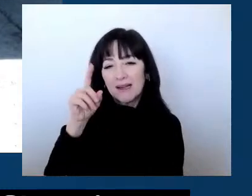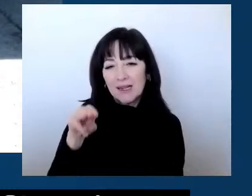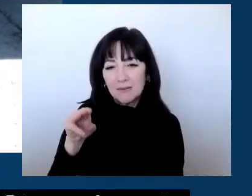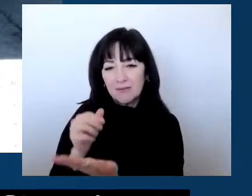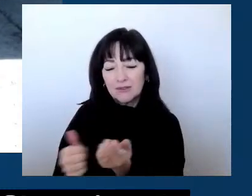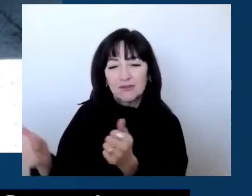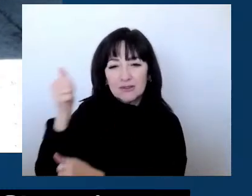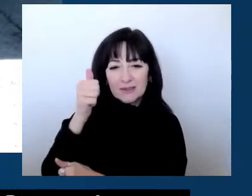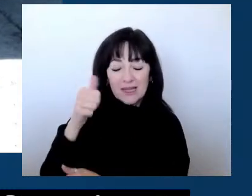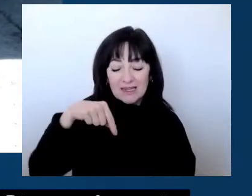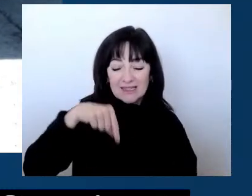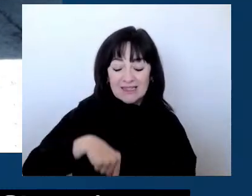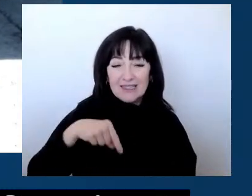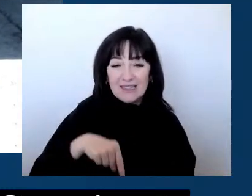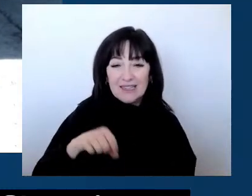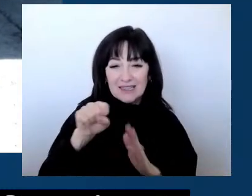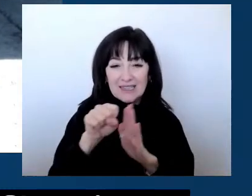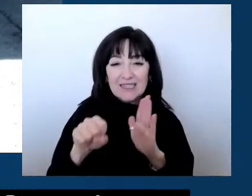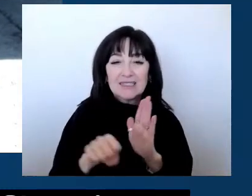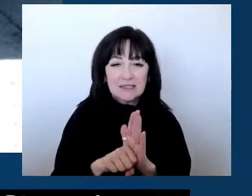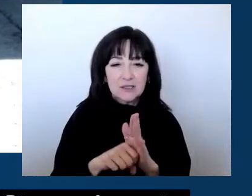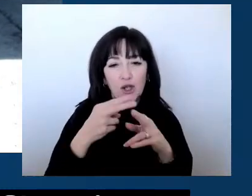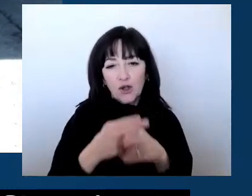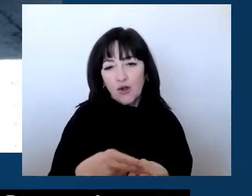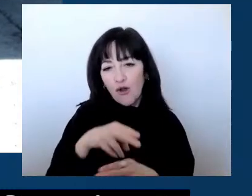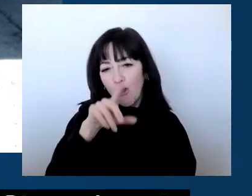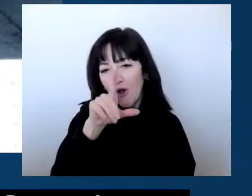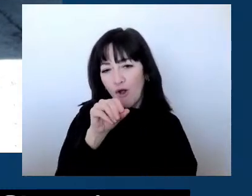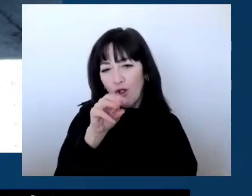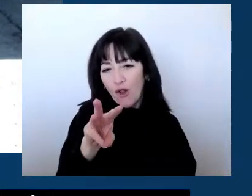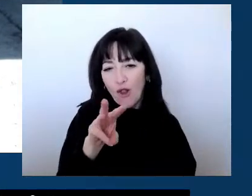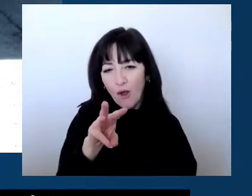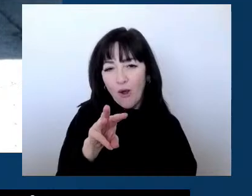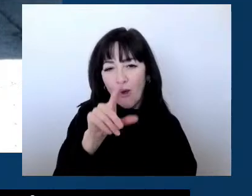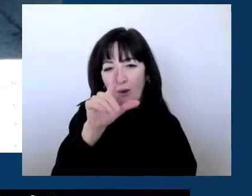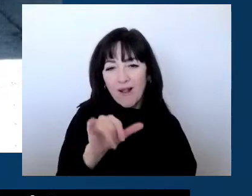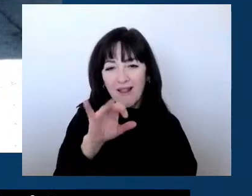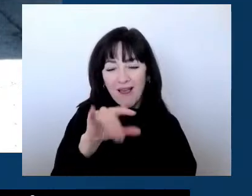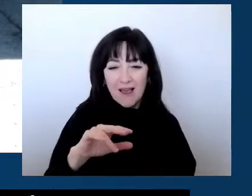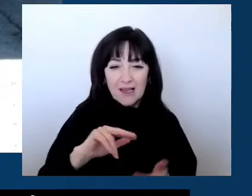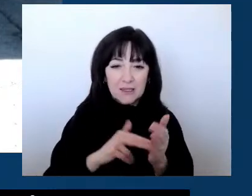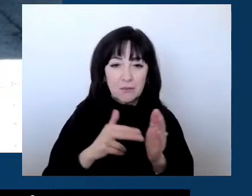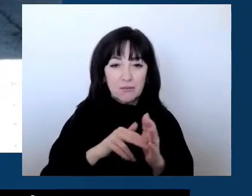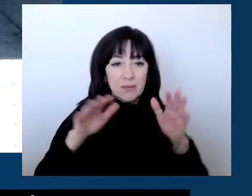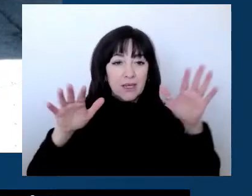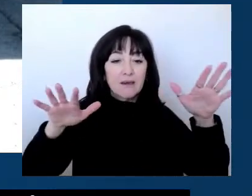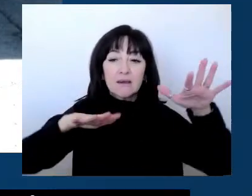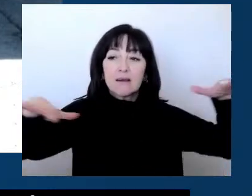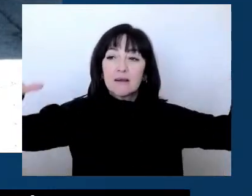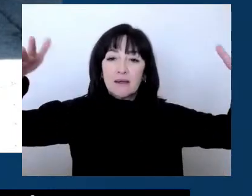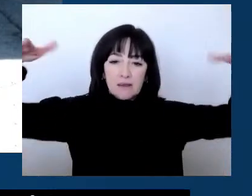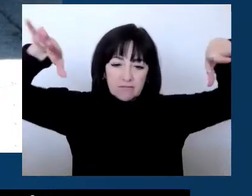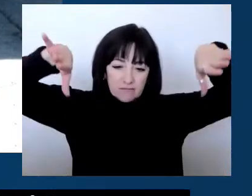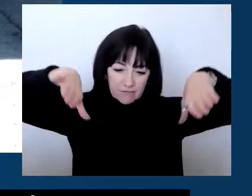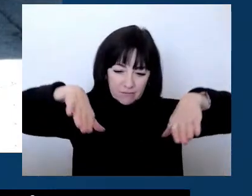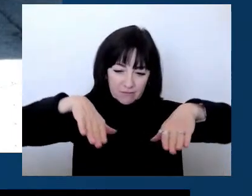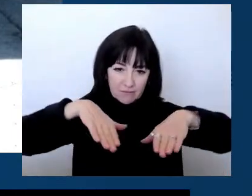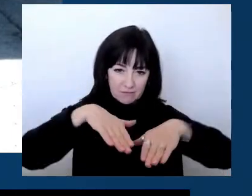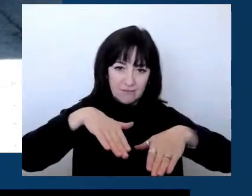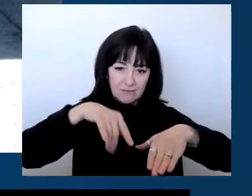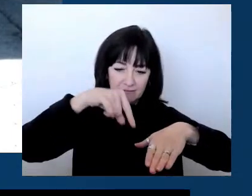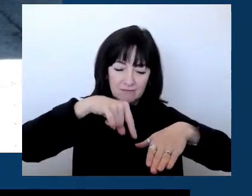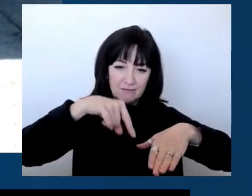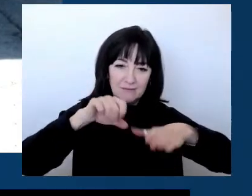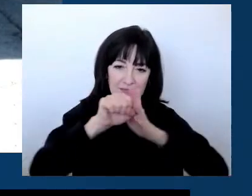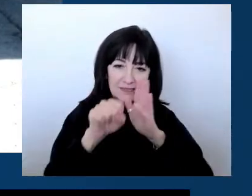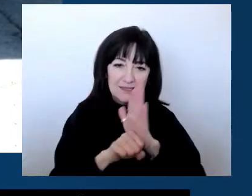America. Delaware is the lowest lying state in America. Our state is sinking. The seas around us are rising. You talk to